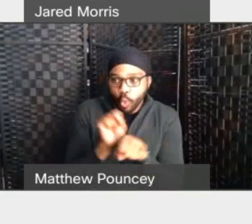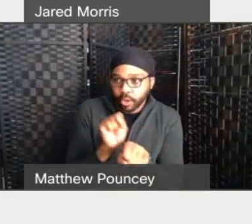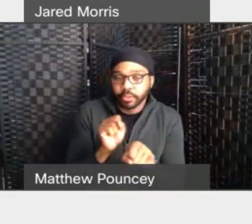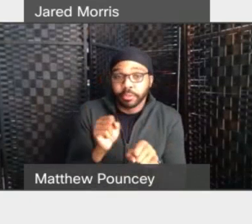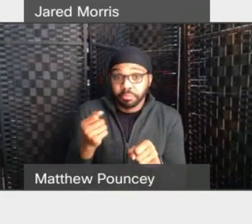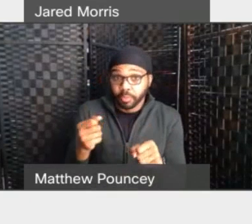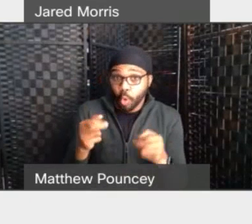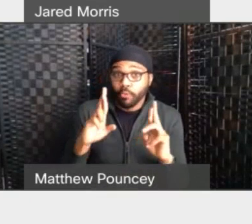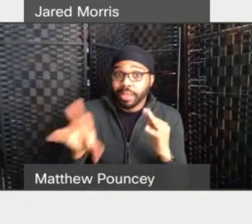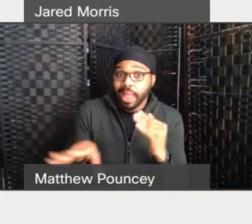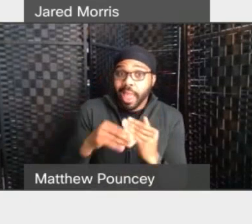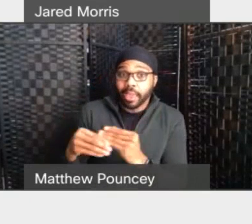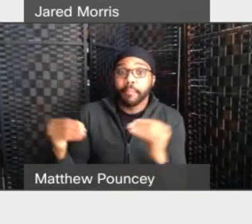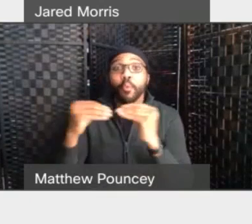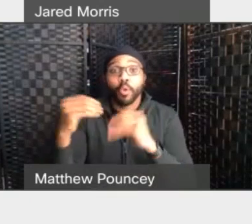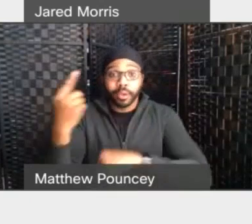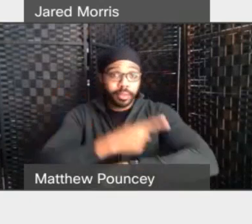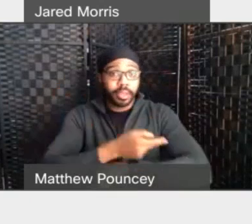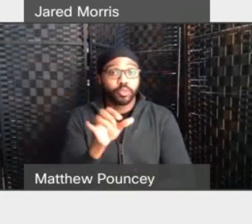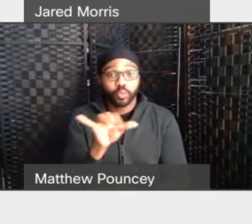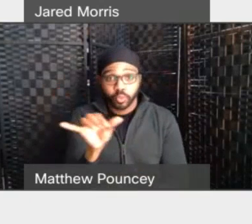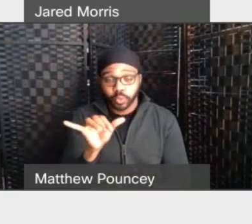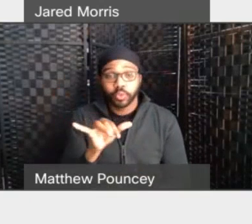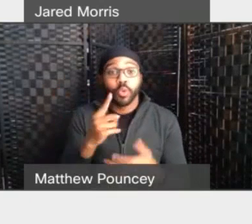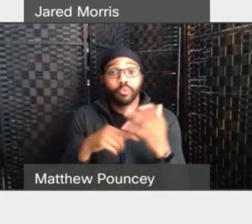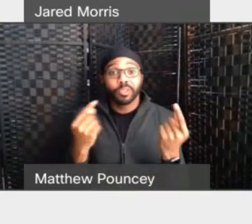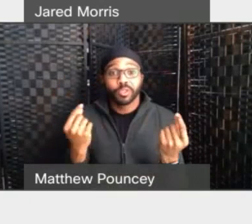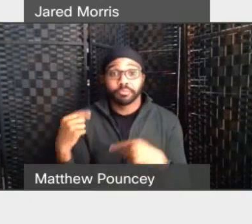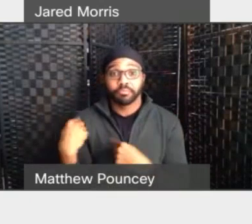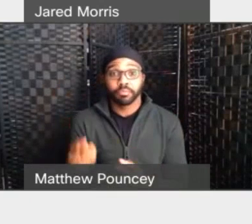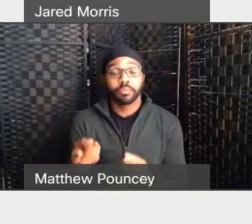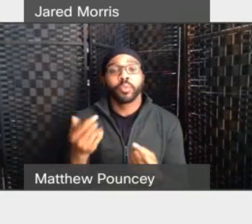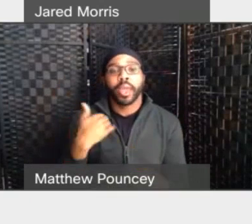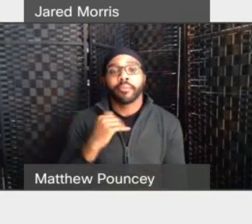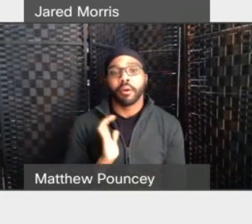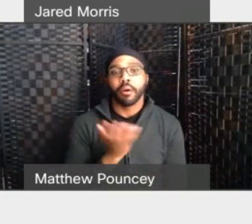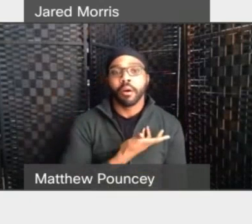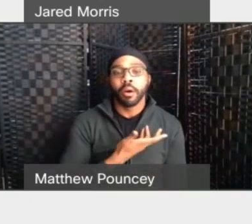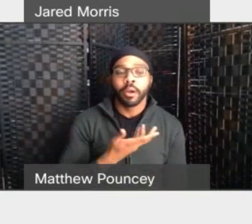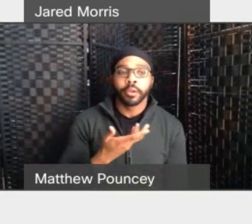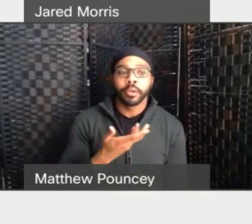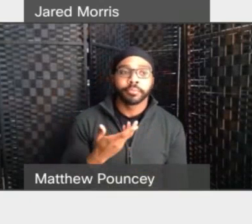scheduling additional days as well. What we've been doing is having our